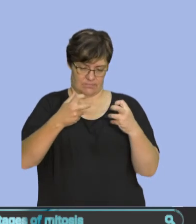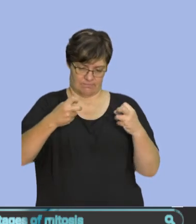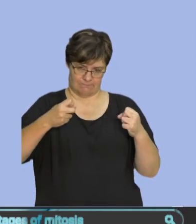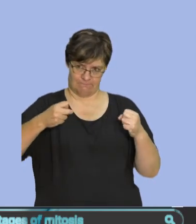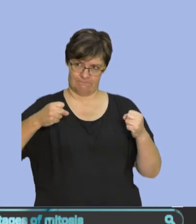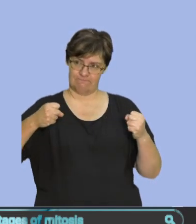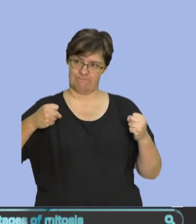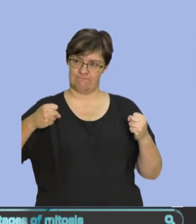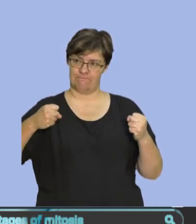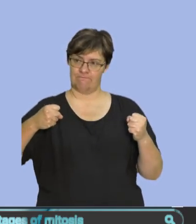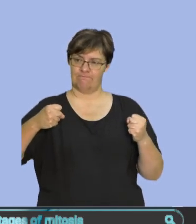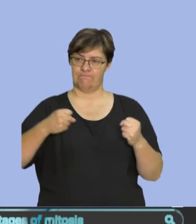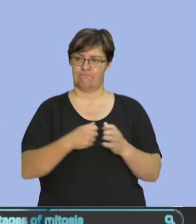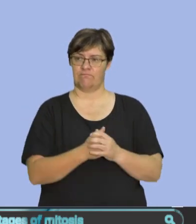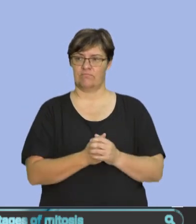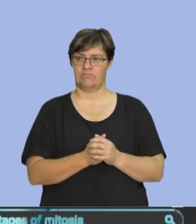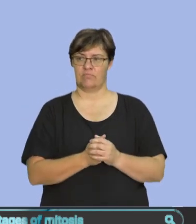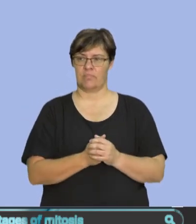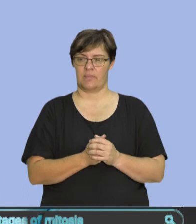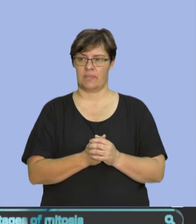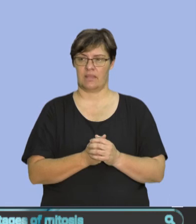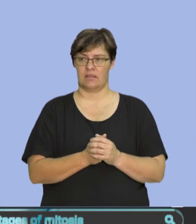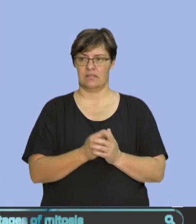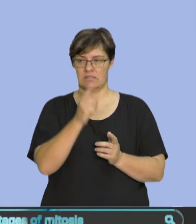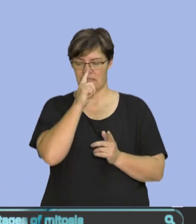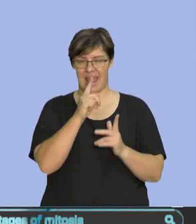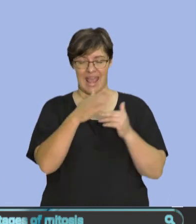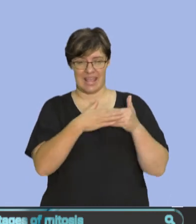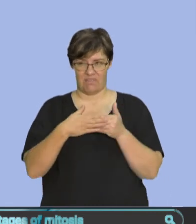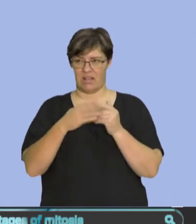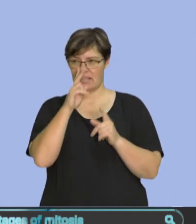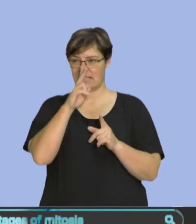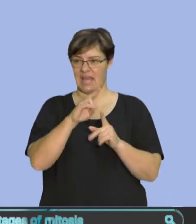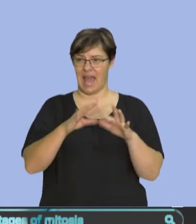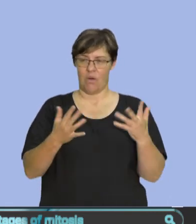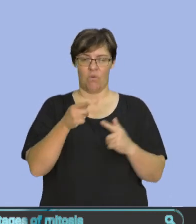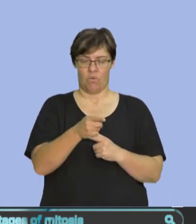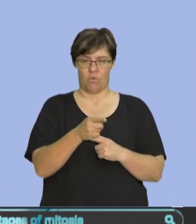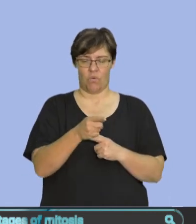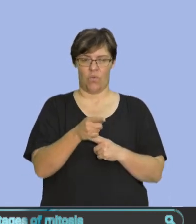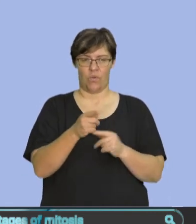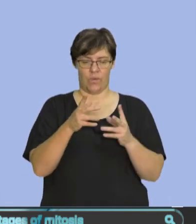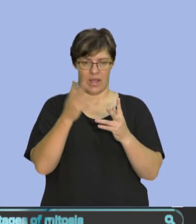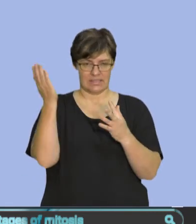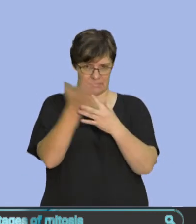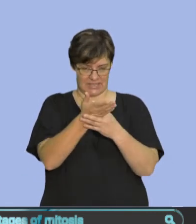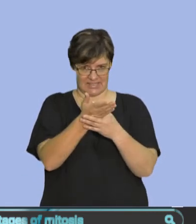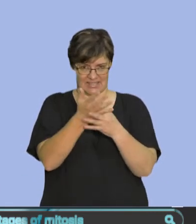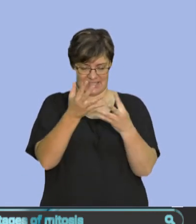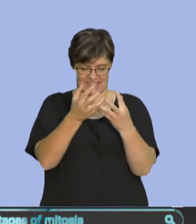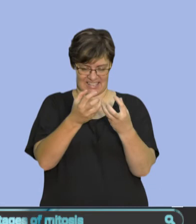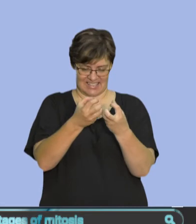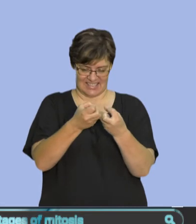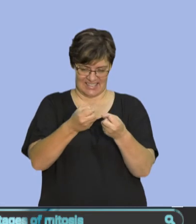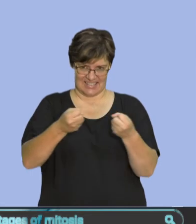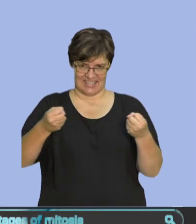I'll rewind that, has, if we play that very carefully, you can clearly see how the chromatids are splitting, and we